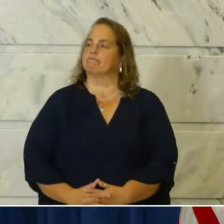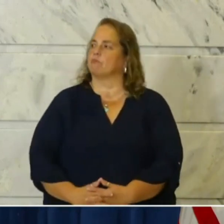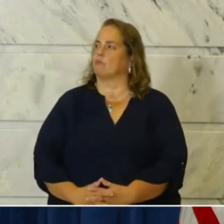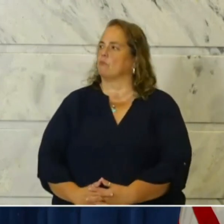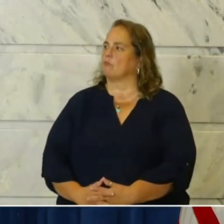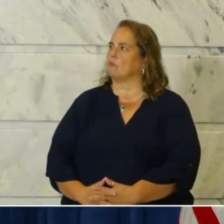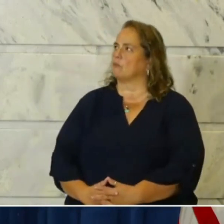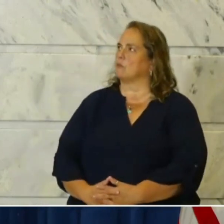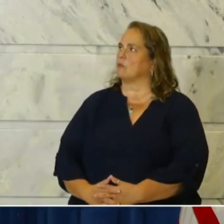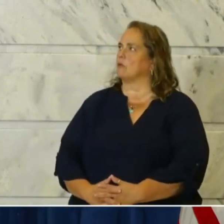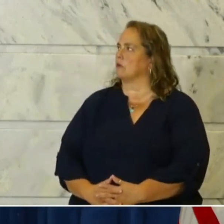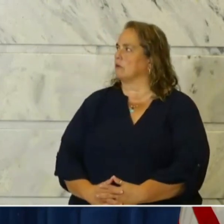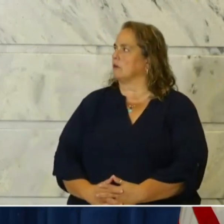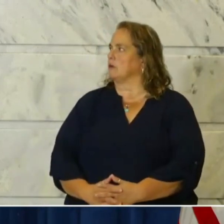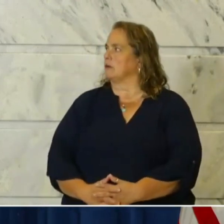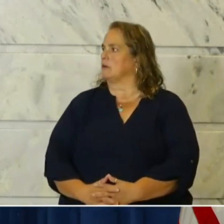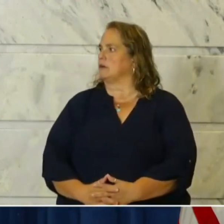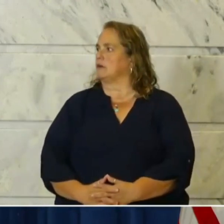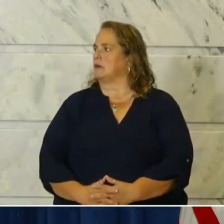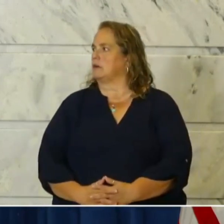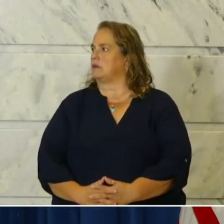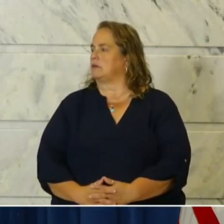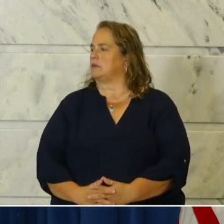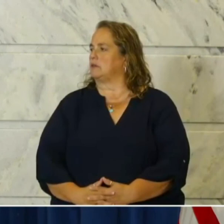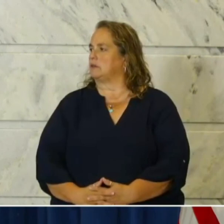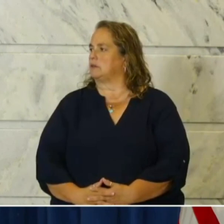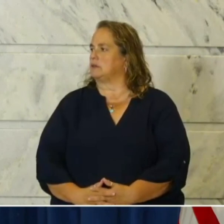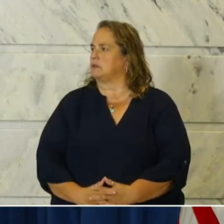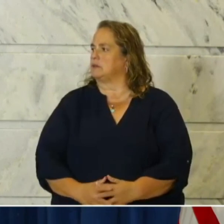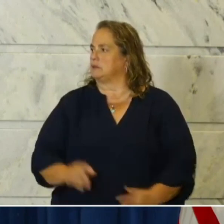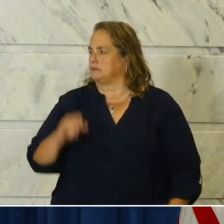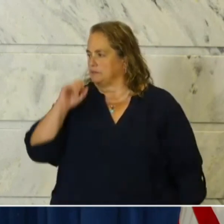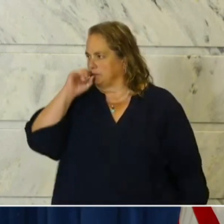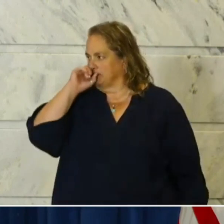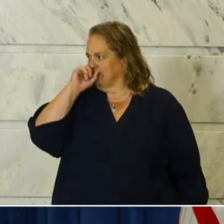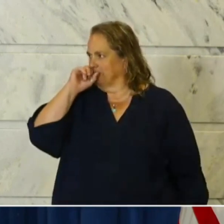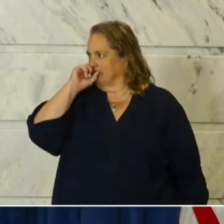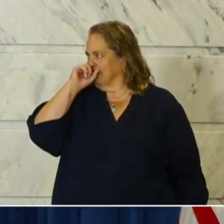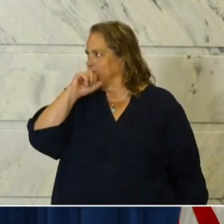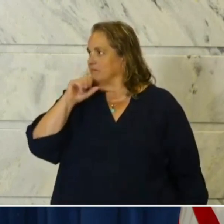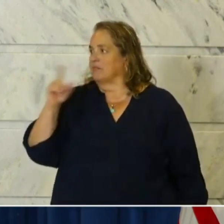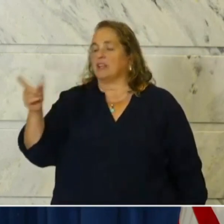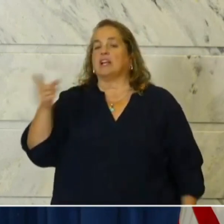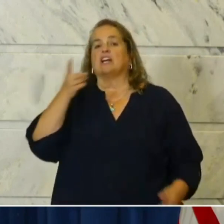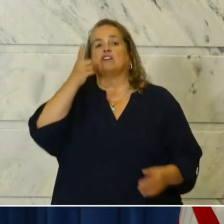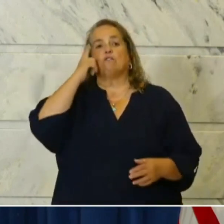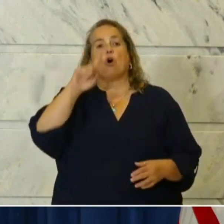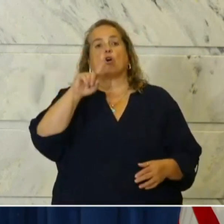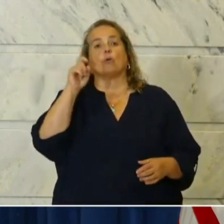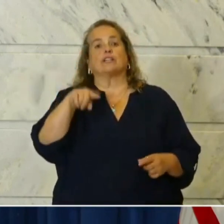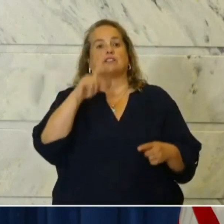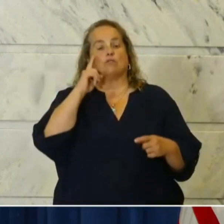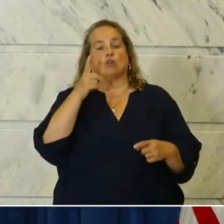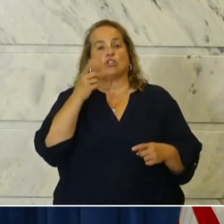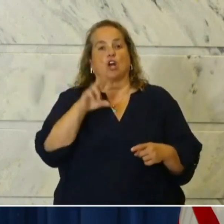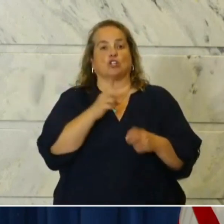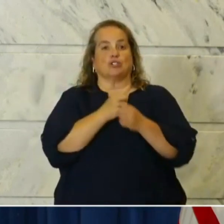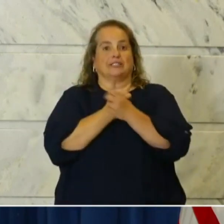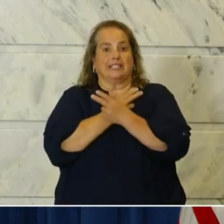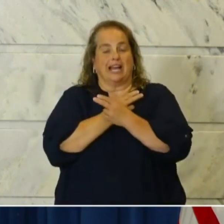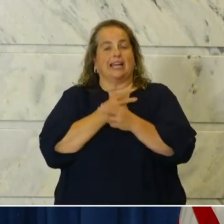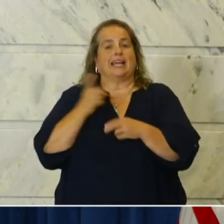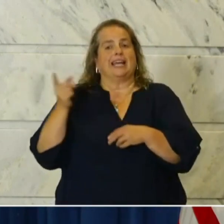indoors versus outdoors? All right, question is for Dr. Stack, and if contact tracing or I guess any other evidence that he's